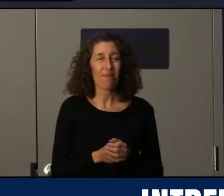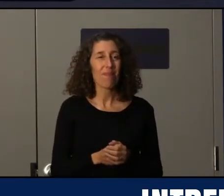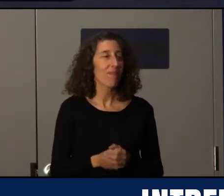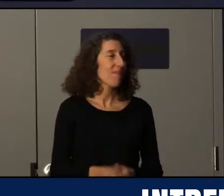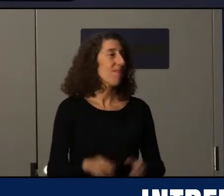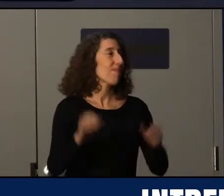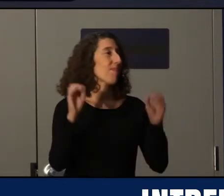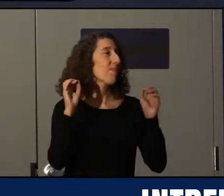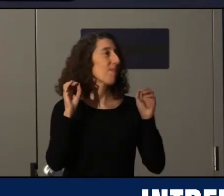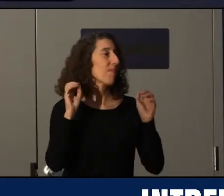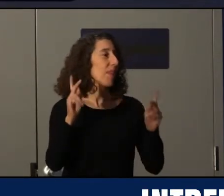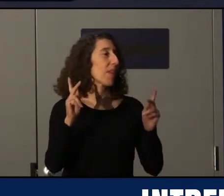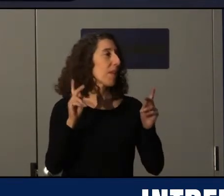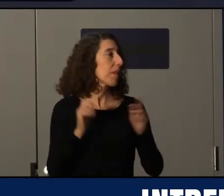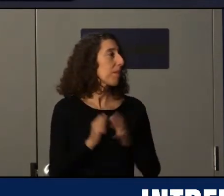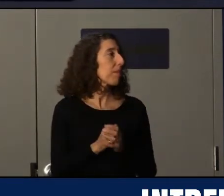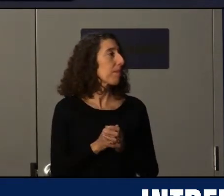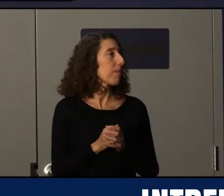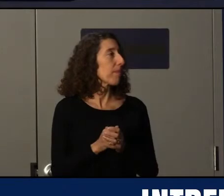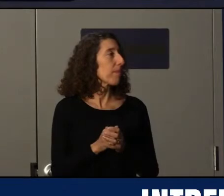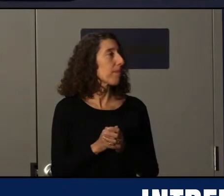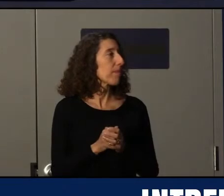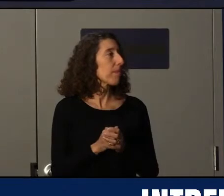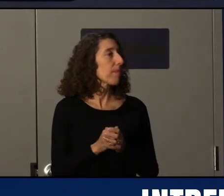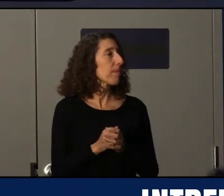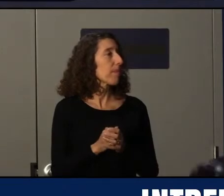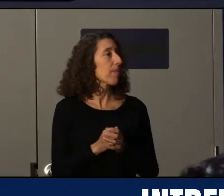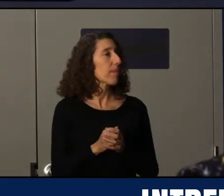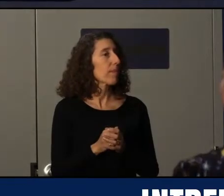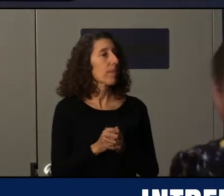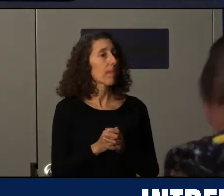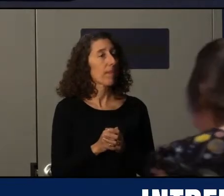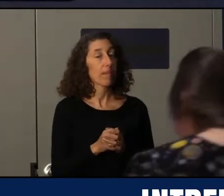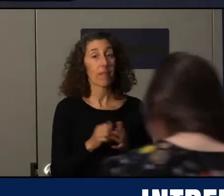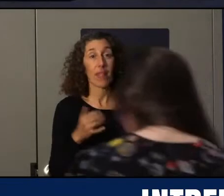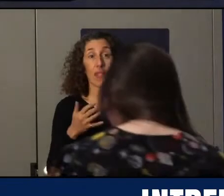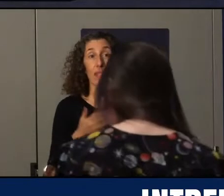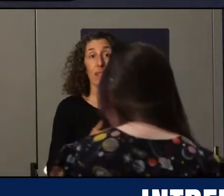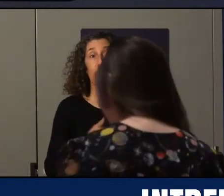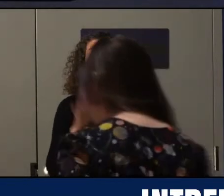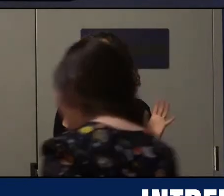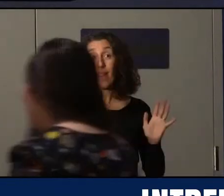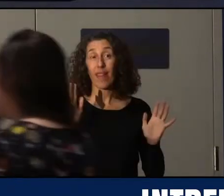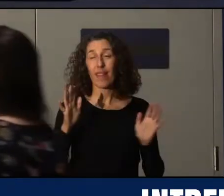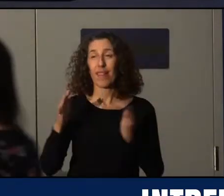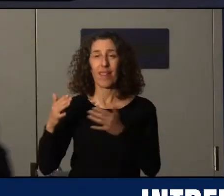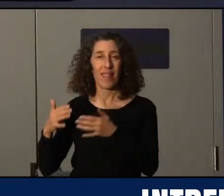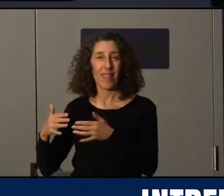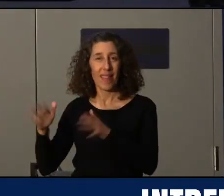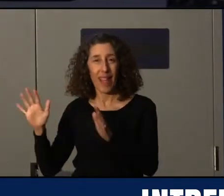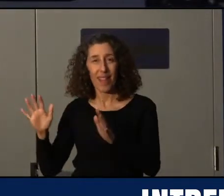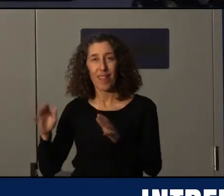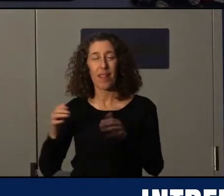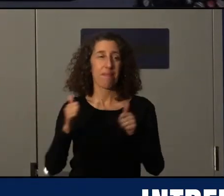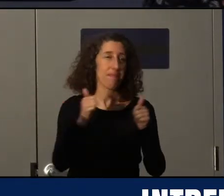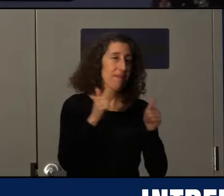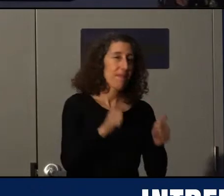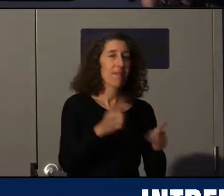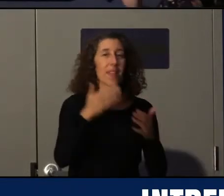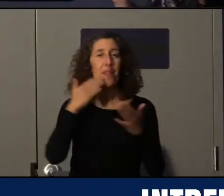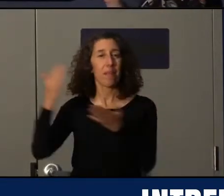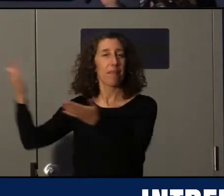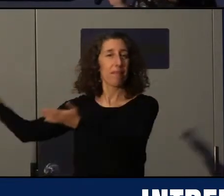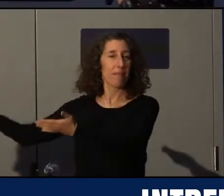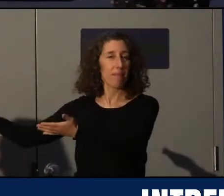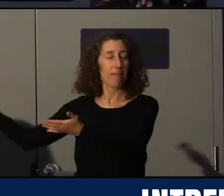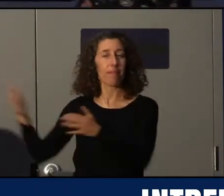Okay. Well, I think that's it. Yeah, that's it. So thank you. Yeah. Let's give a round of applause for Everyone our guests.